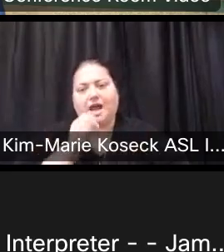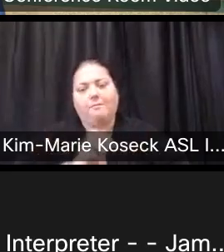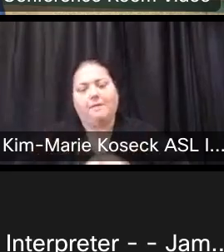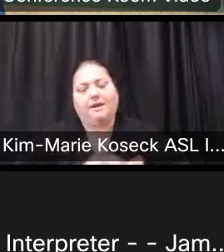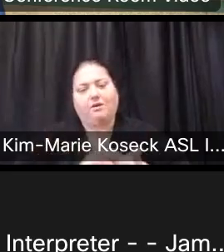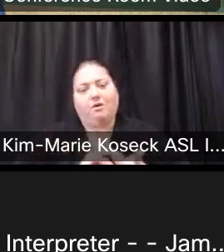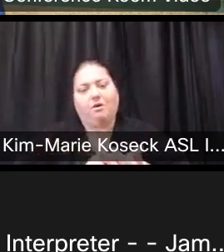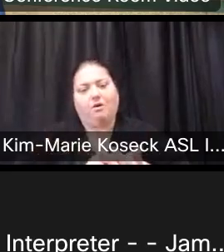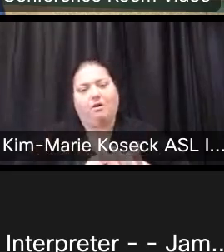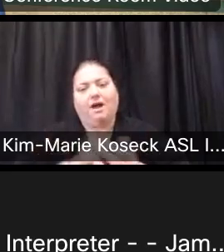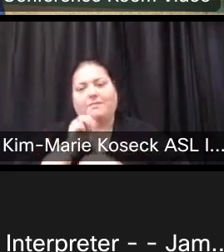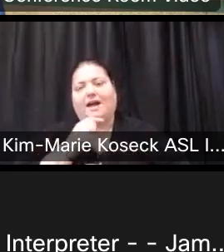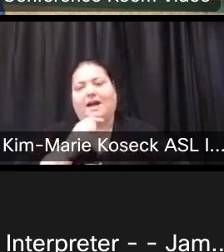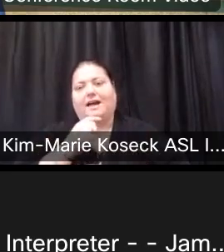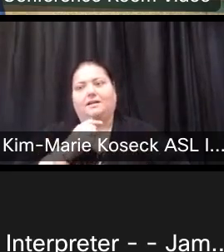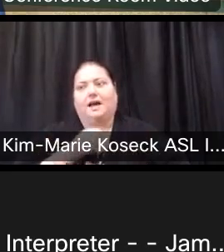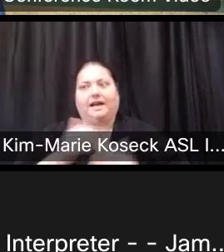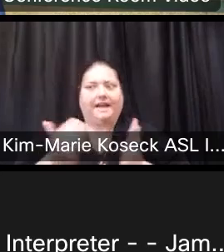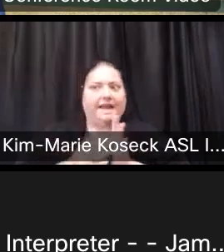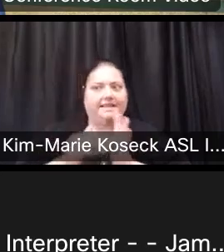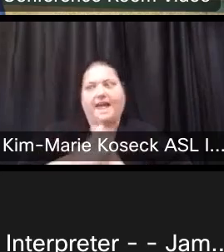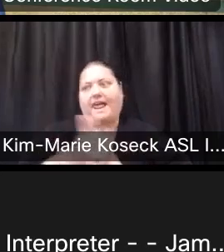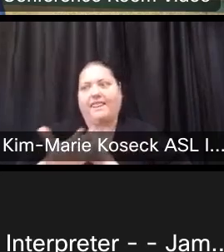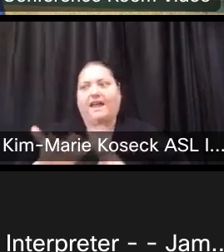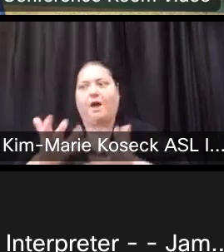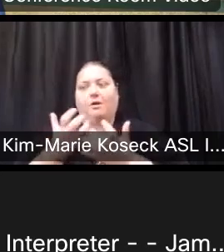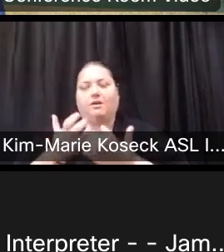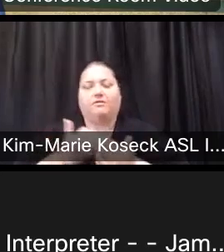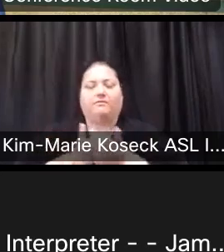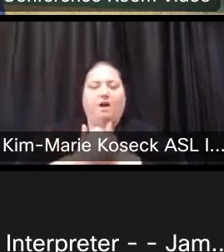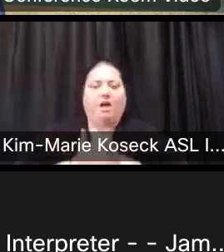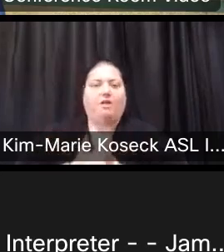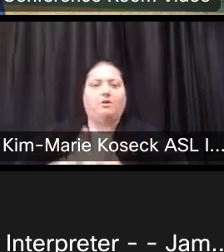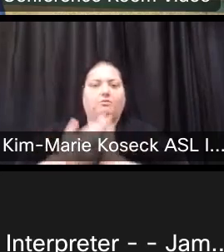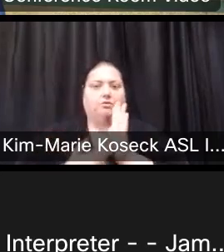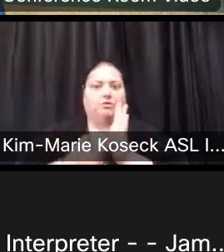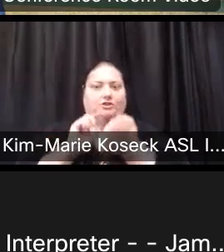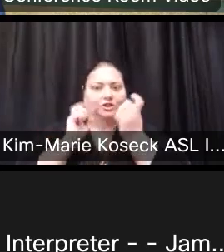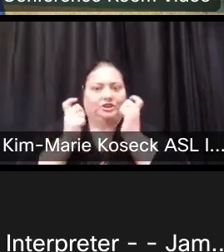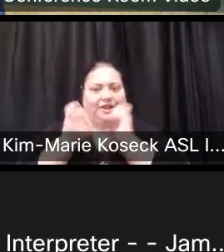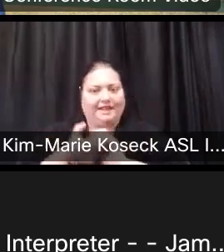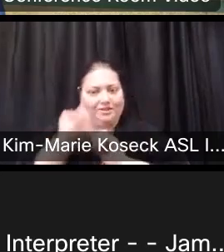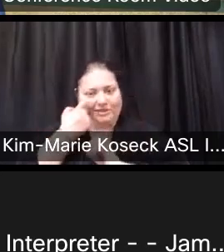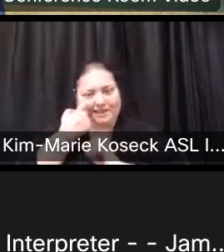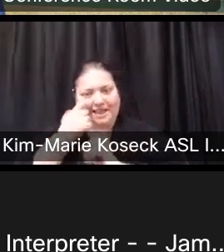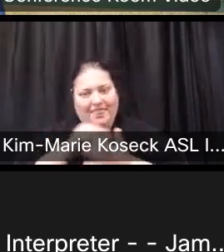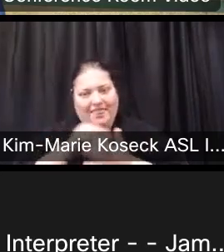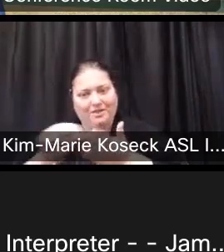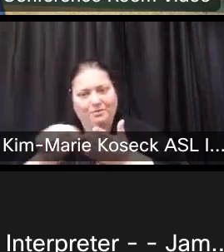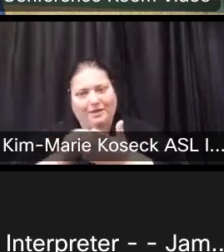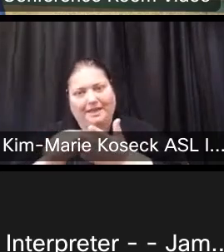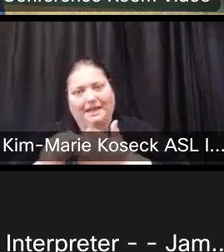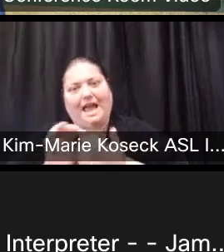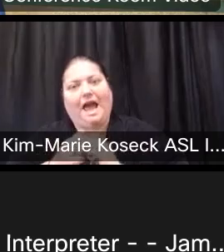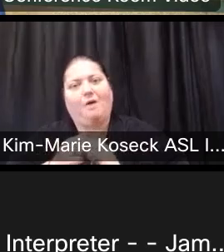not here saying anti anything, but I do want to be compliant, but knowing that the rules have just changed recently this week, how is that